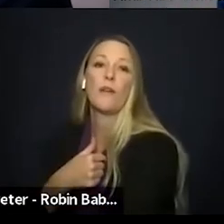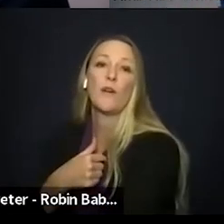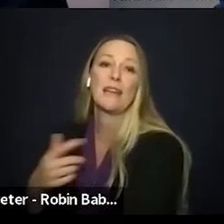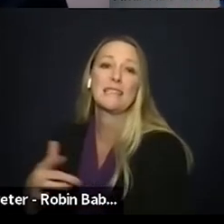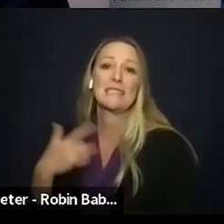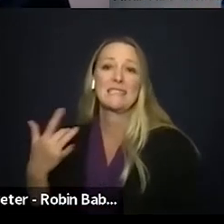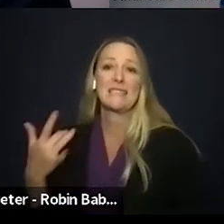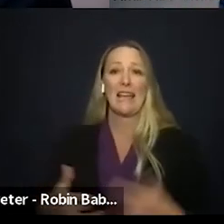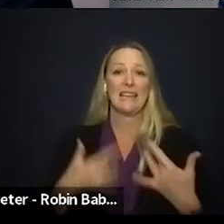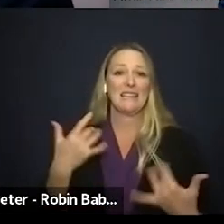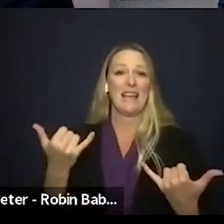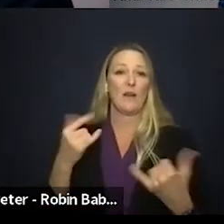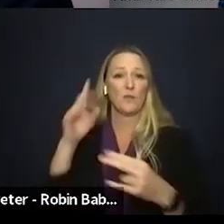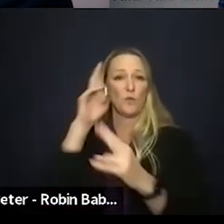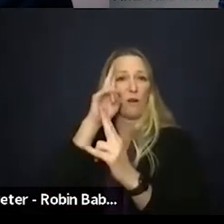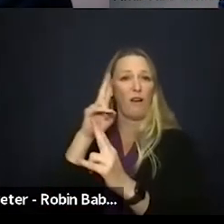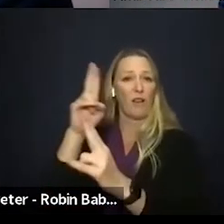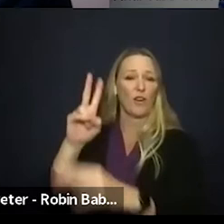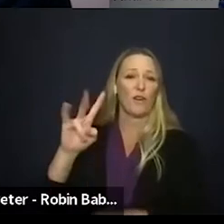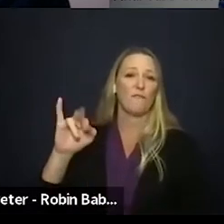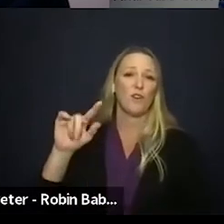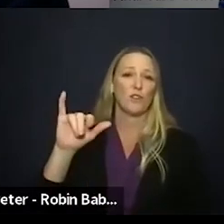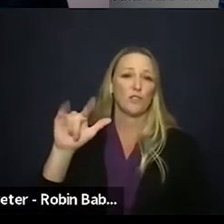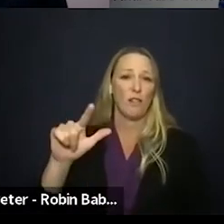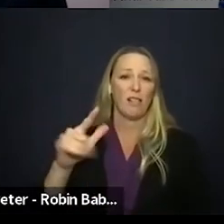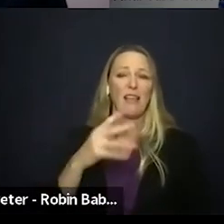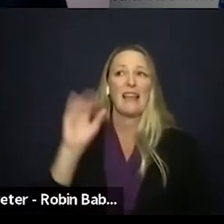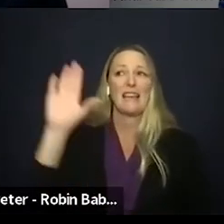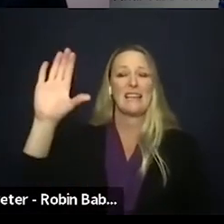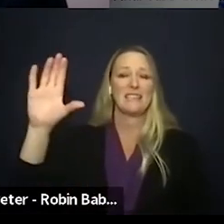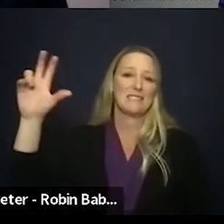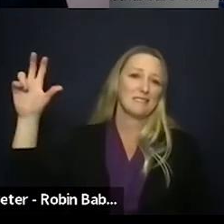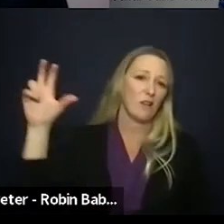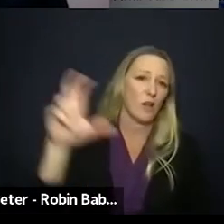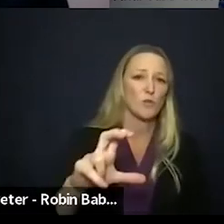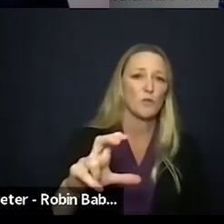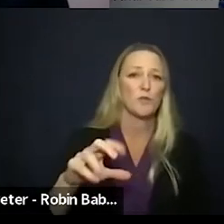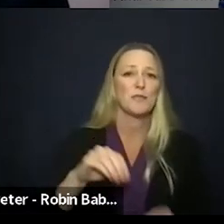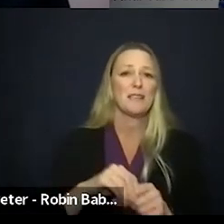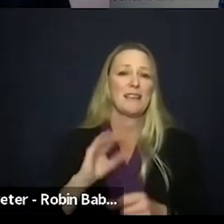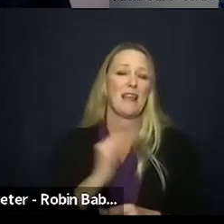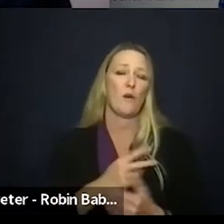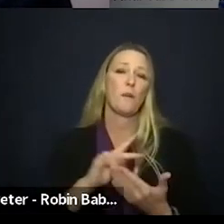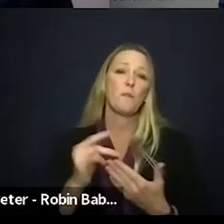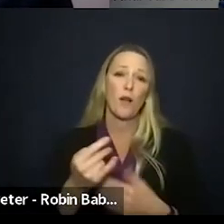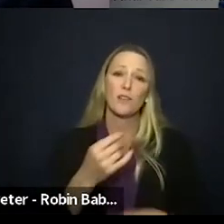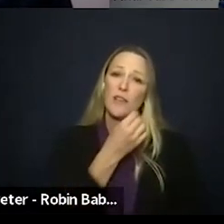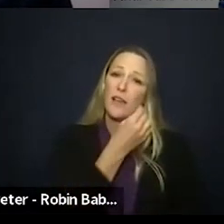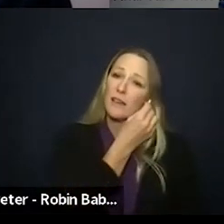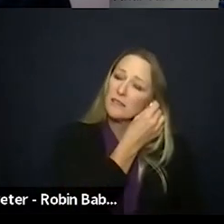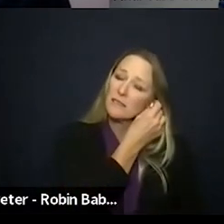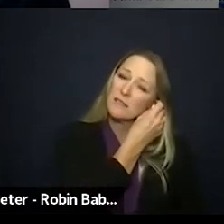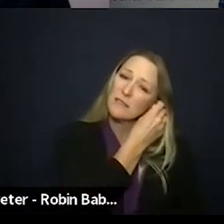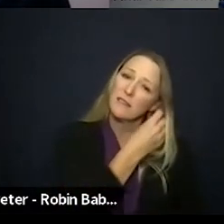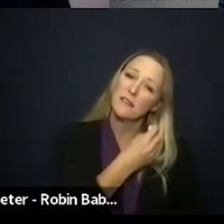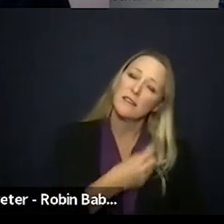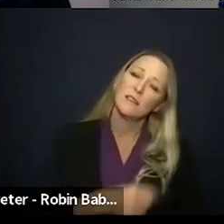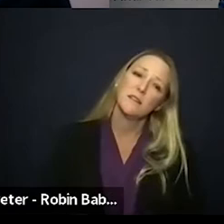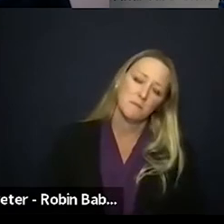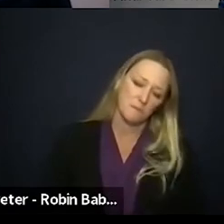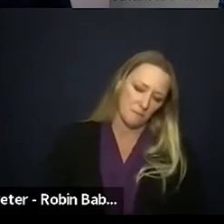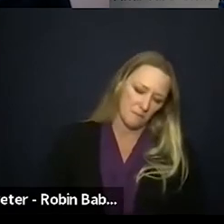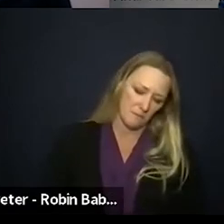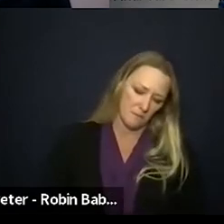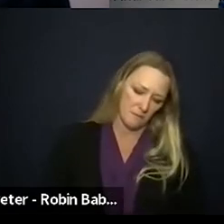honor virgil ealings uh and his contribution to this project and the